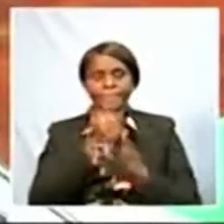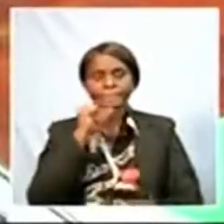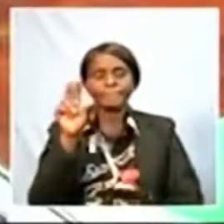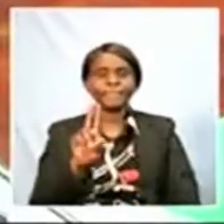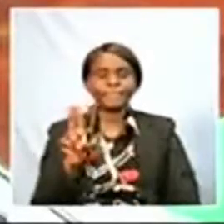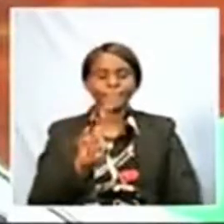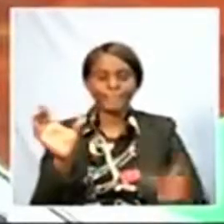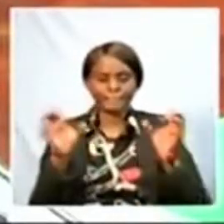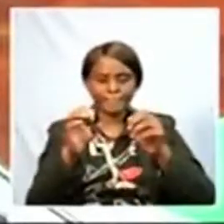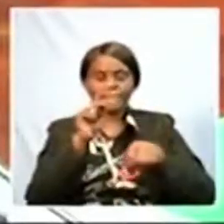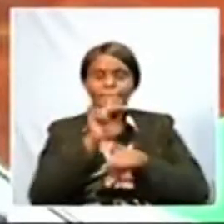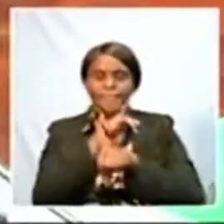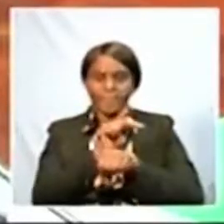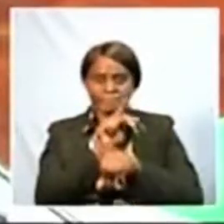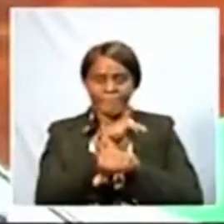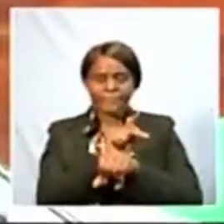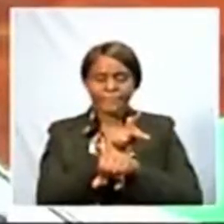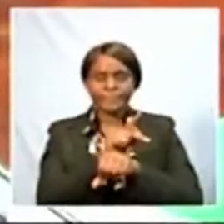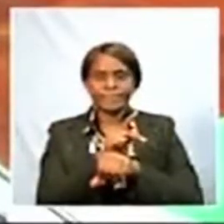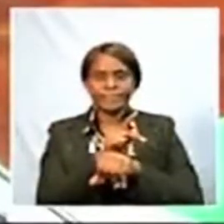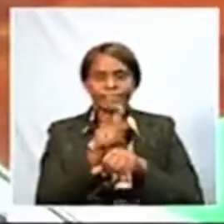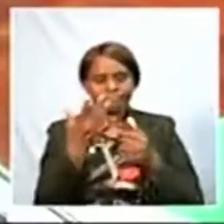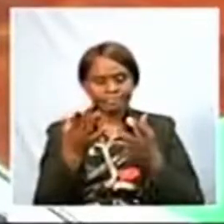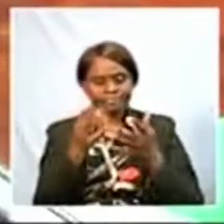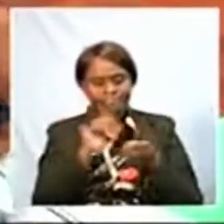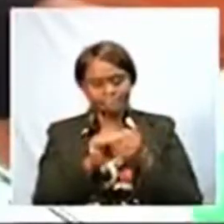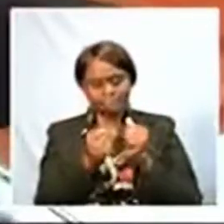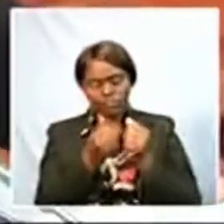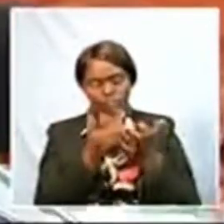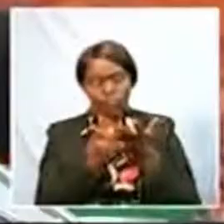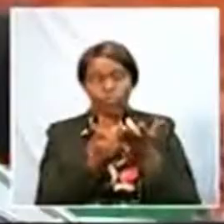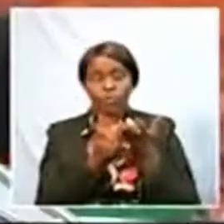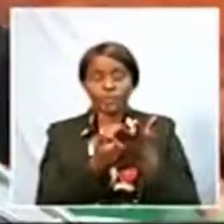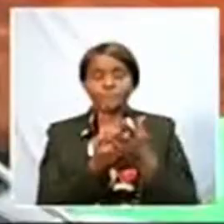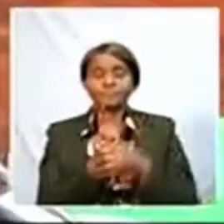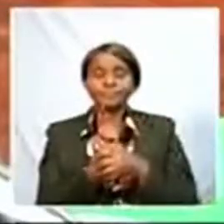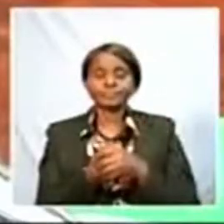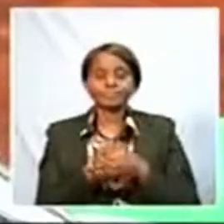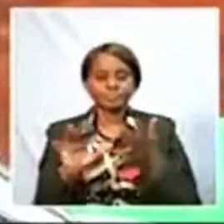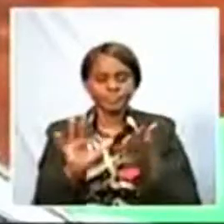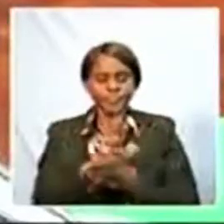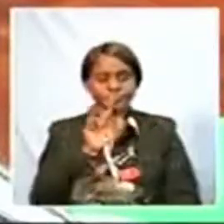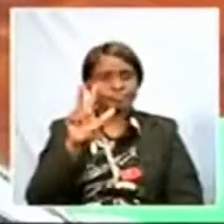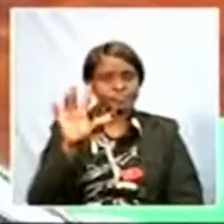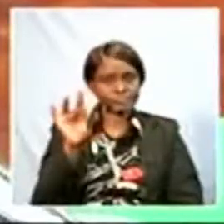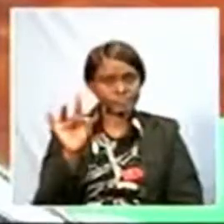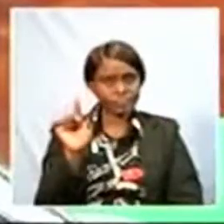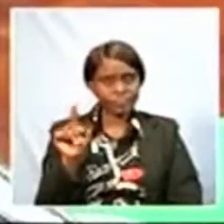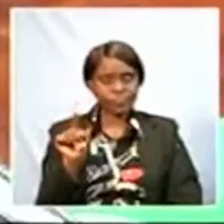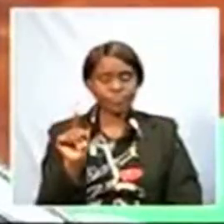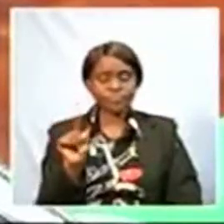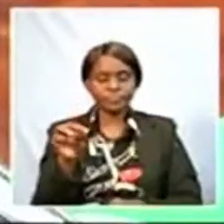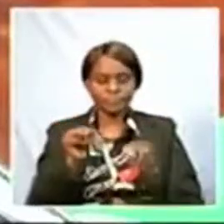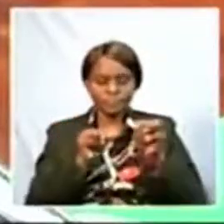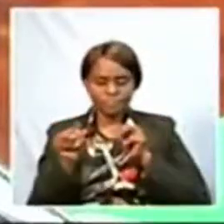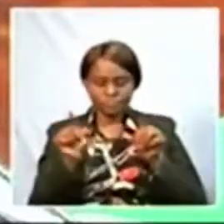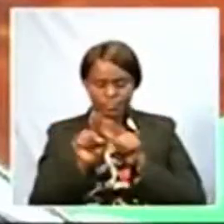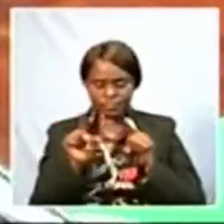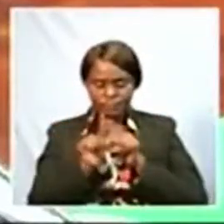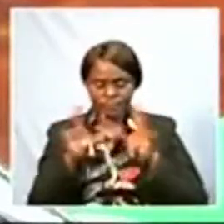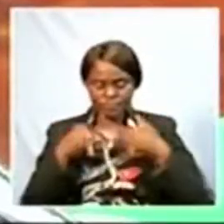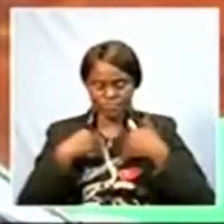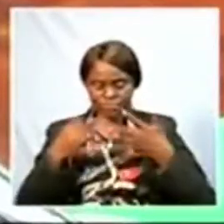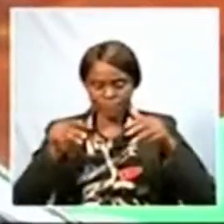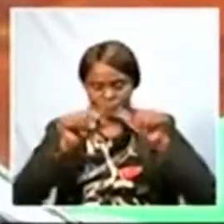funds, community projects. Cause of query on page 38. Management acknowledges